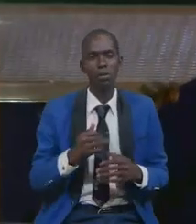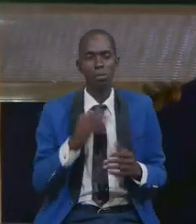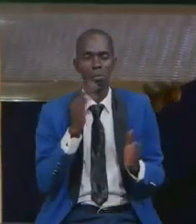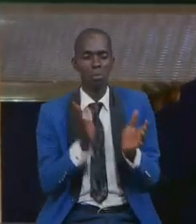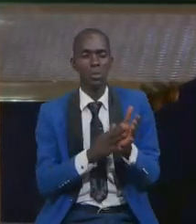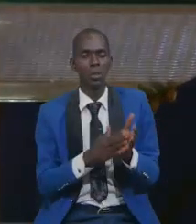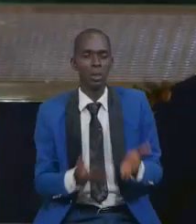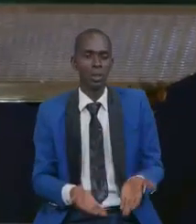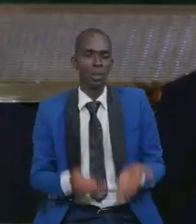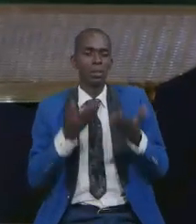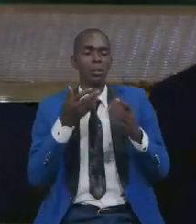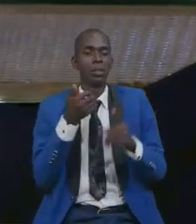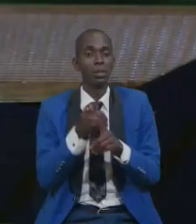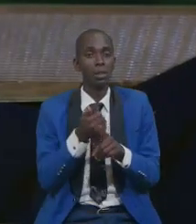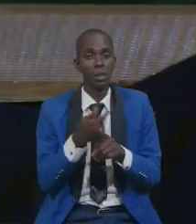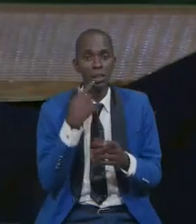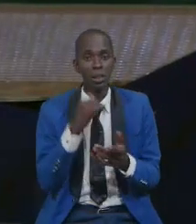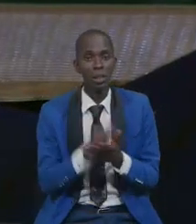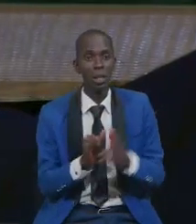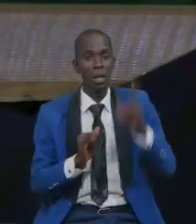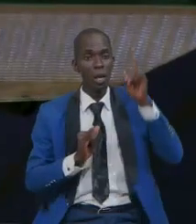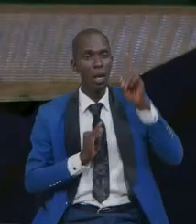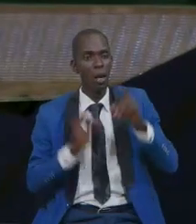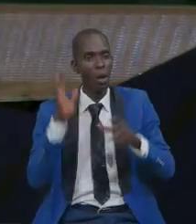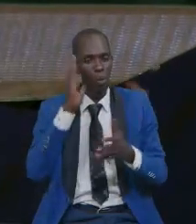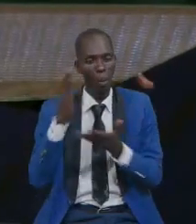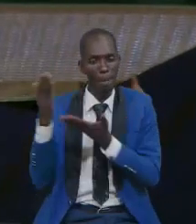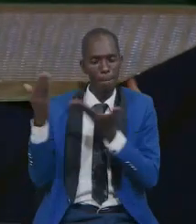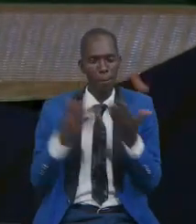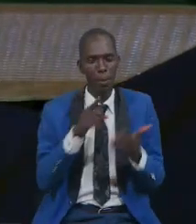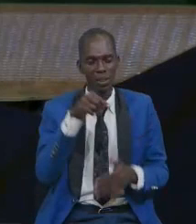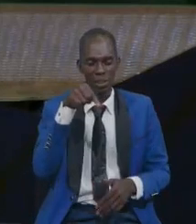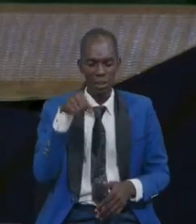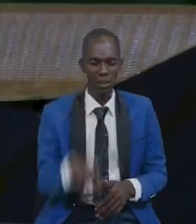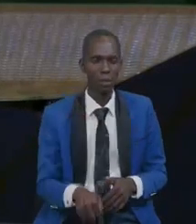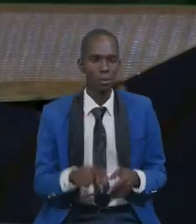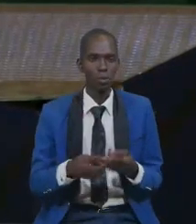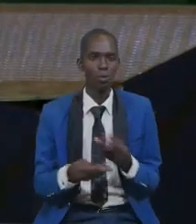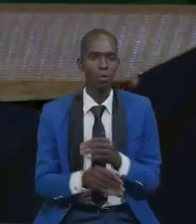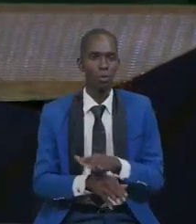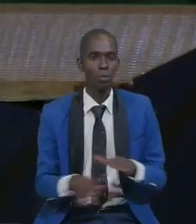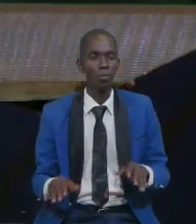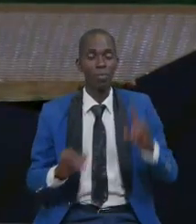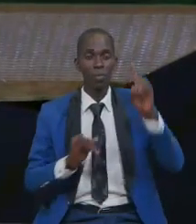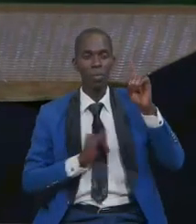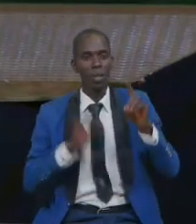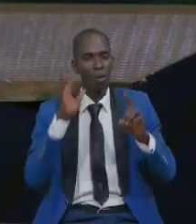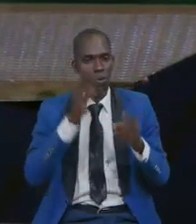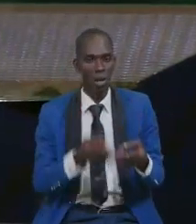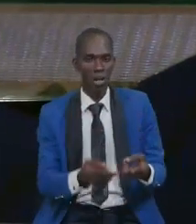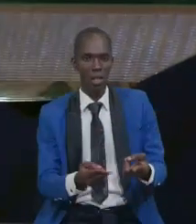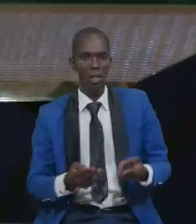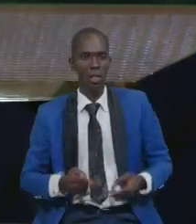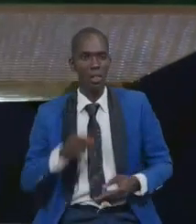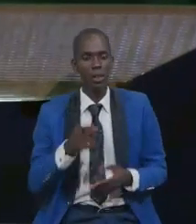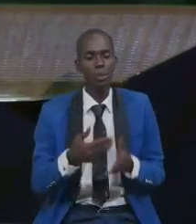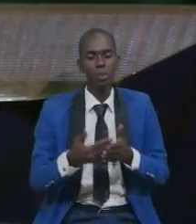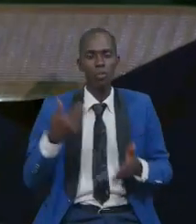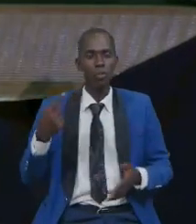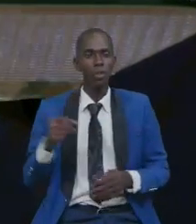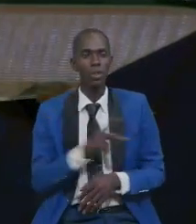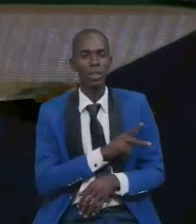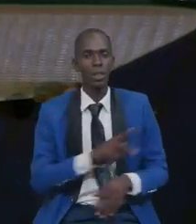cast thee down to the ground. I will lay thee before the kings, that they